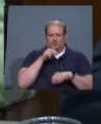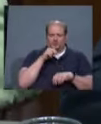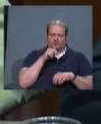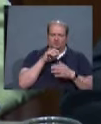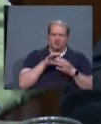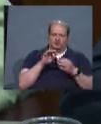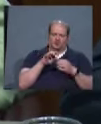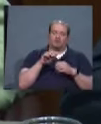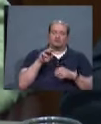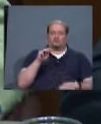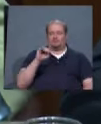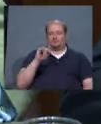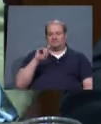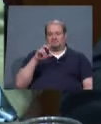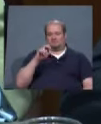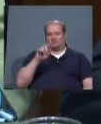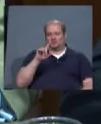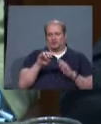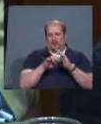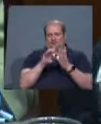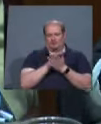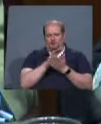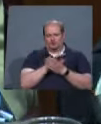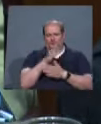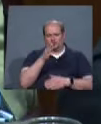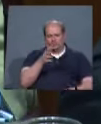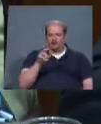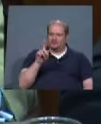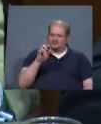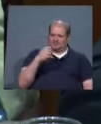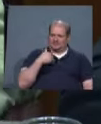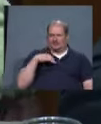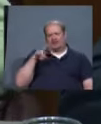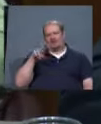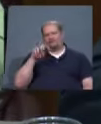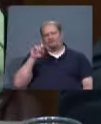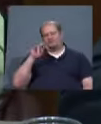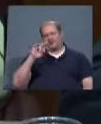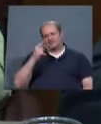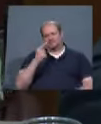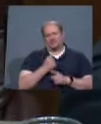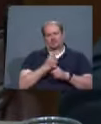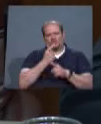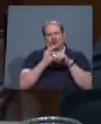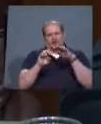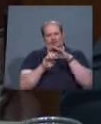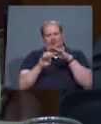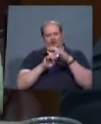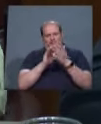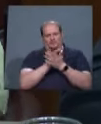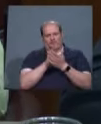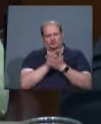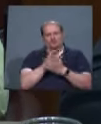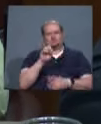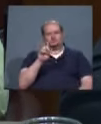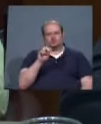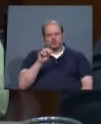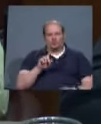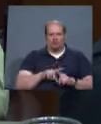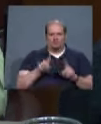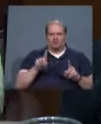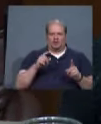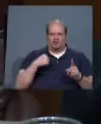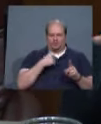Mitchell Elementary School that was open there, and it had busing, as regular elementary schools do. But